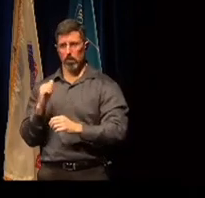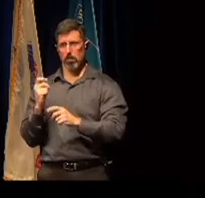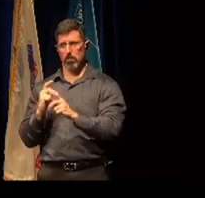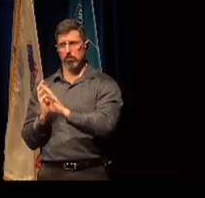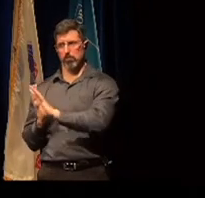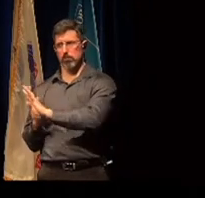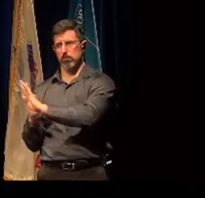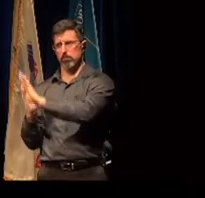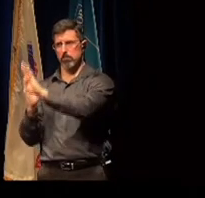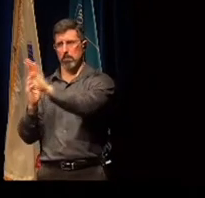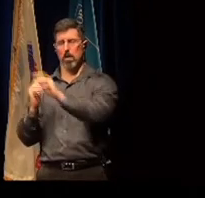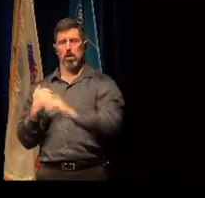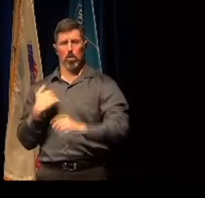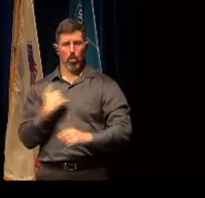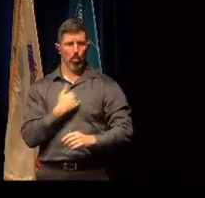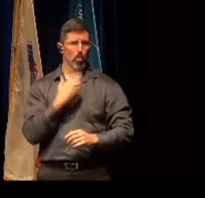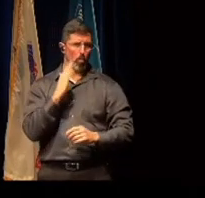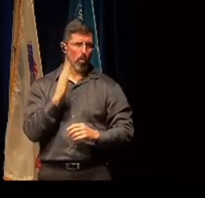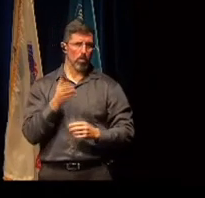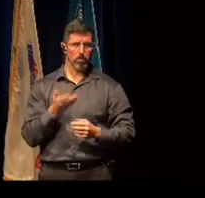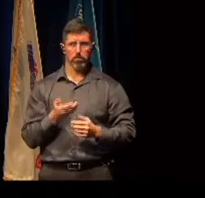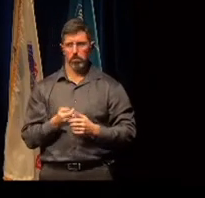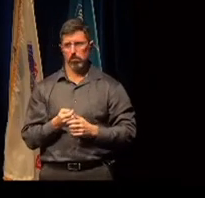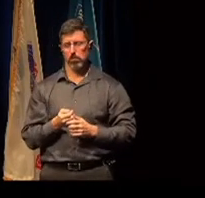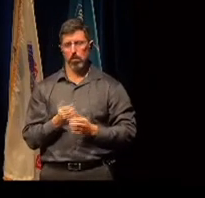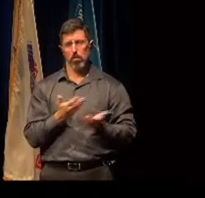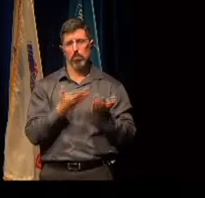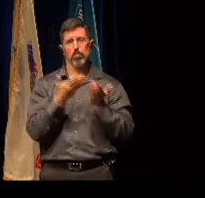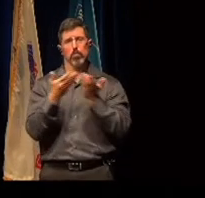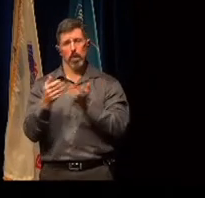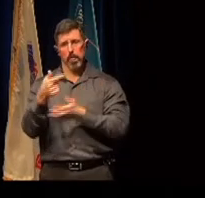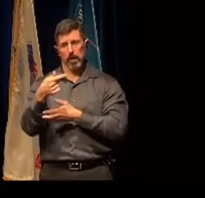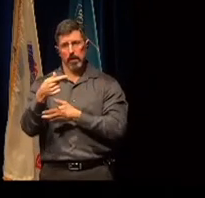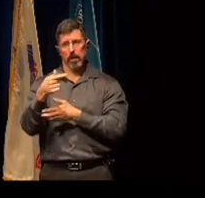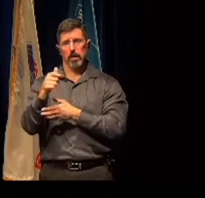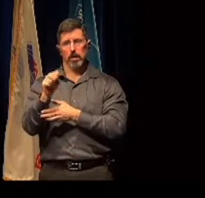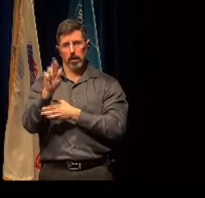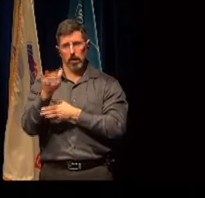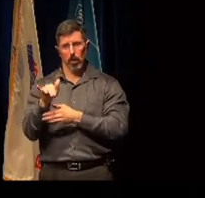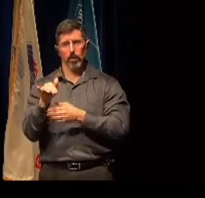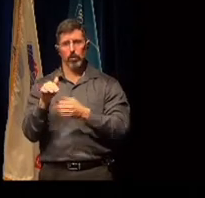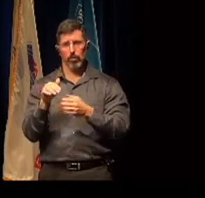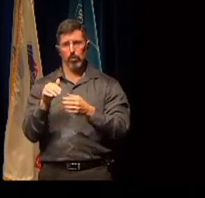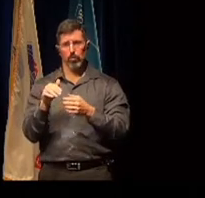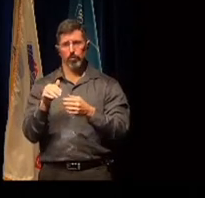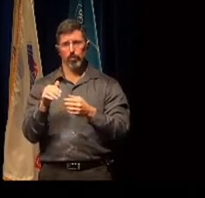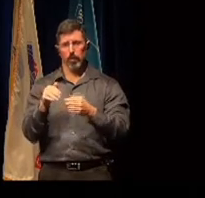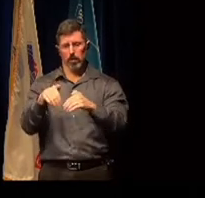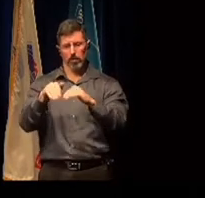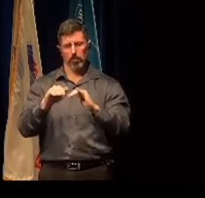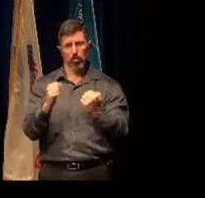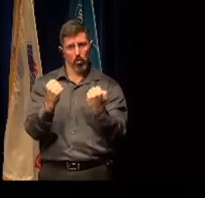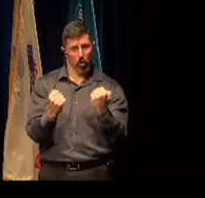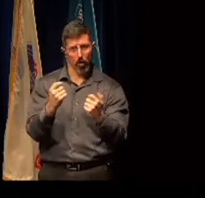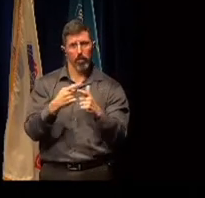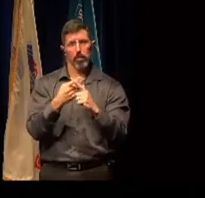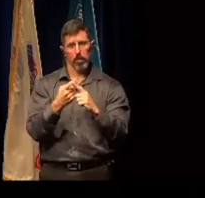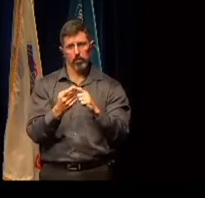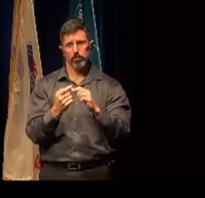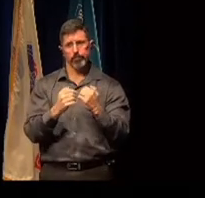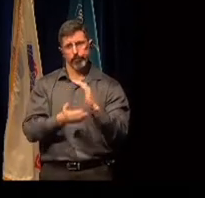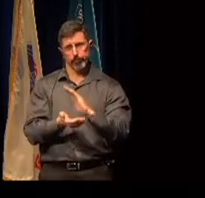We'll proceed to take Gary's body to the hearse, and then we'll proceed to the graveside internment.